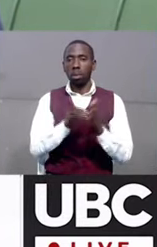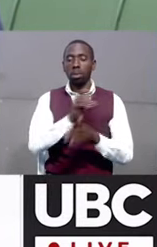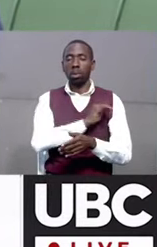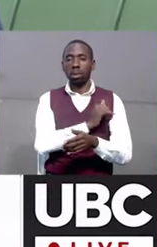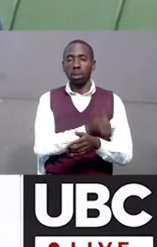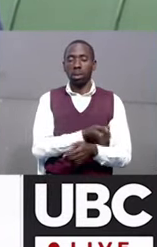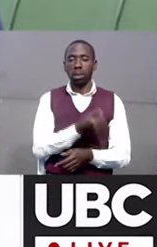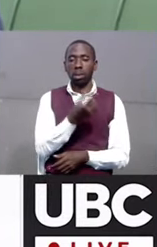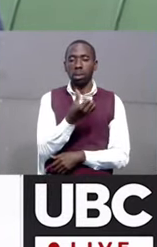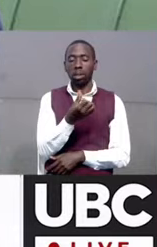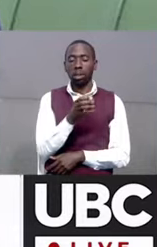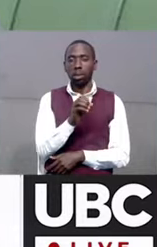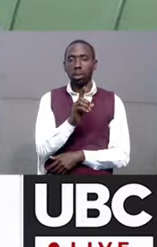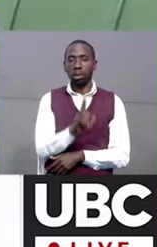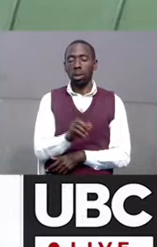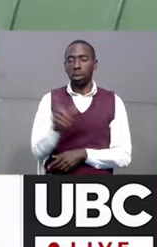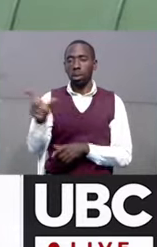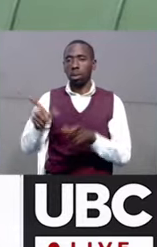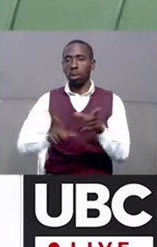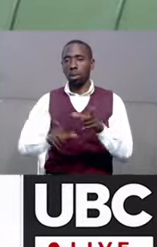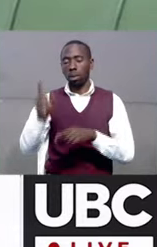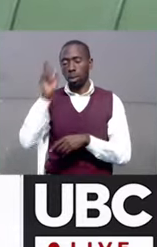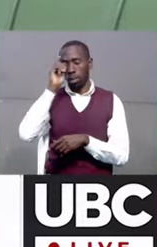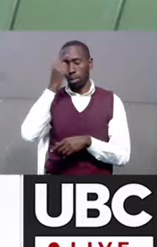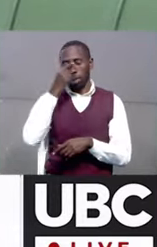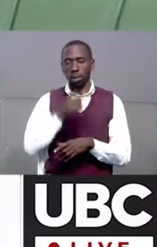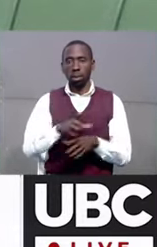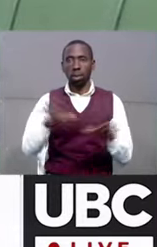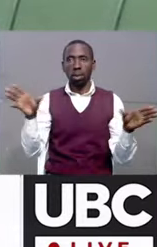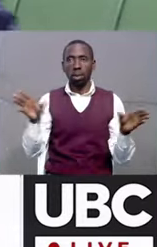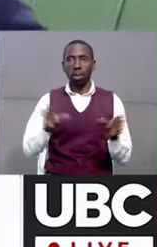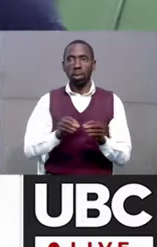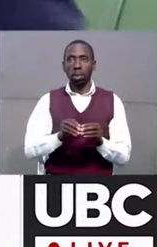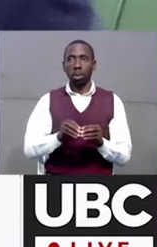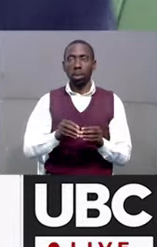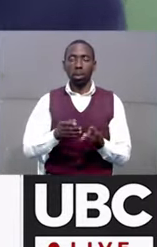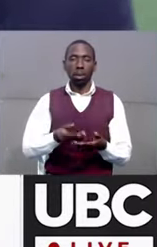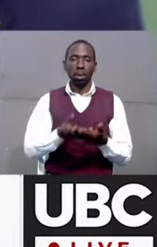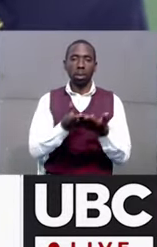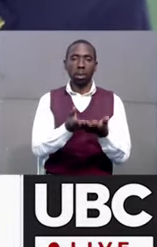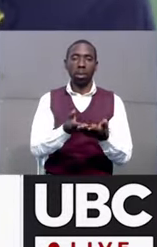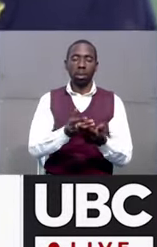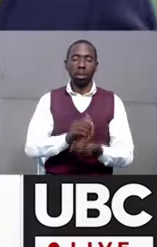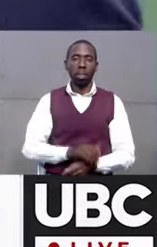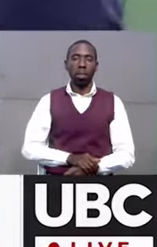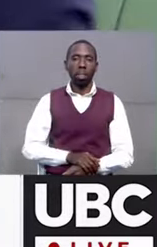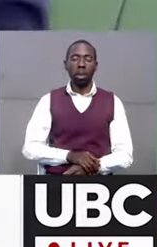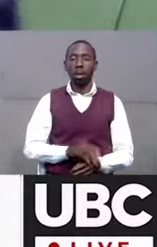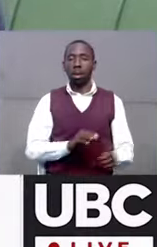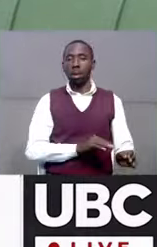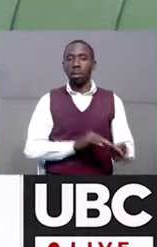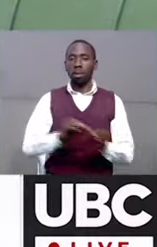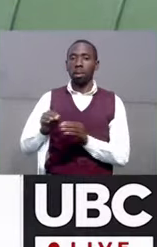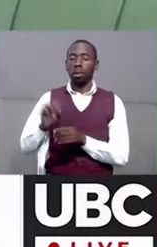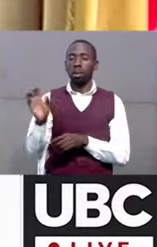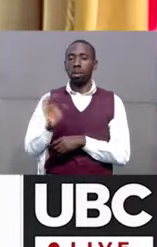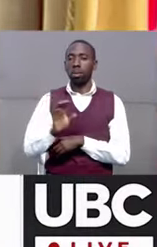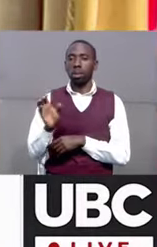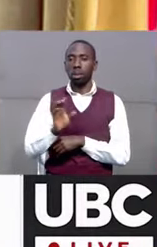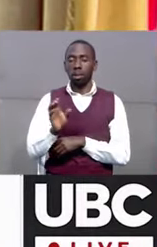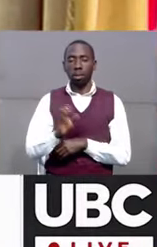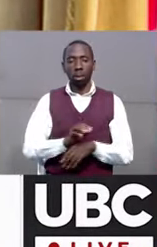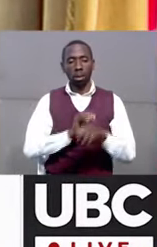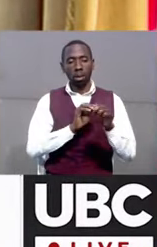601, Local Government. I beg to move. I beg to leave. Thank you. Refer to the Committee of